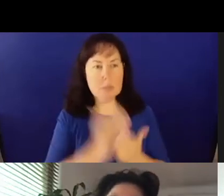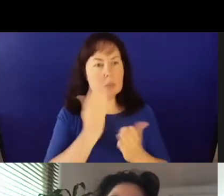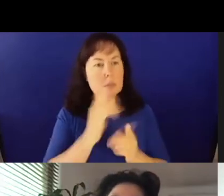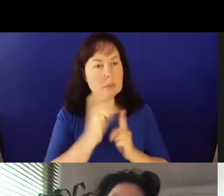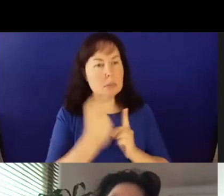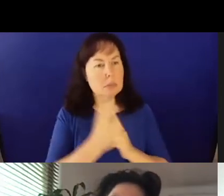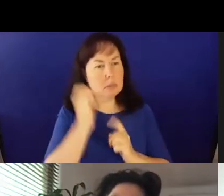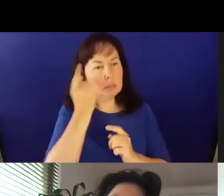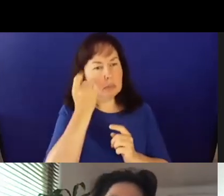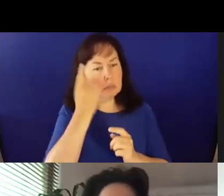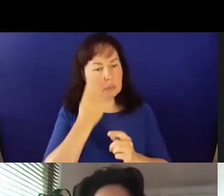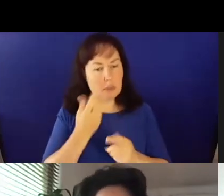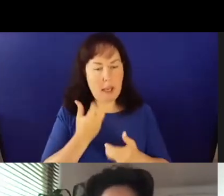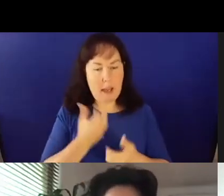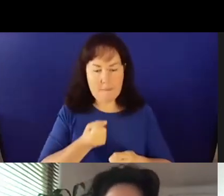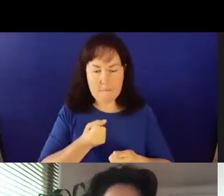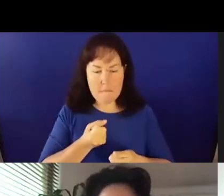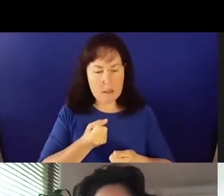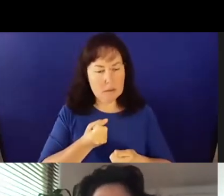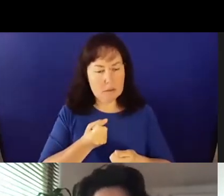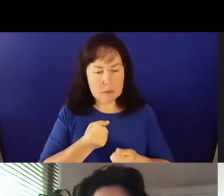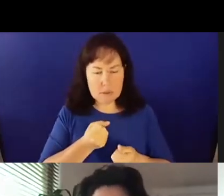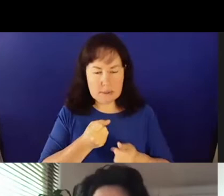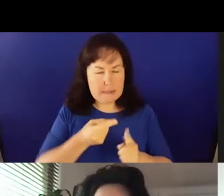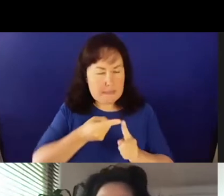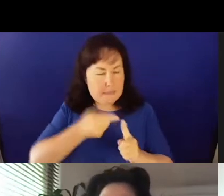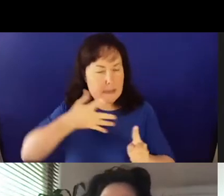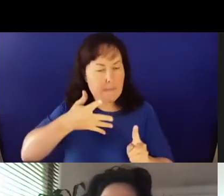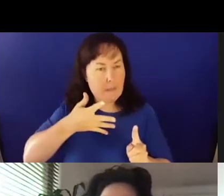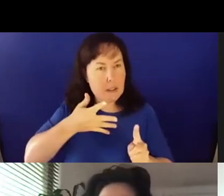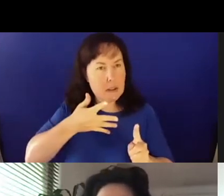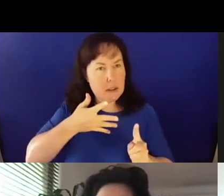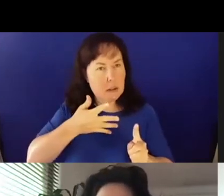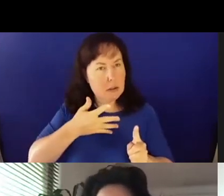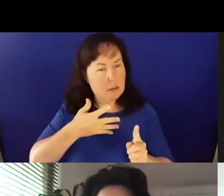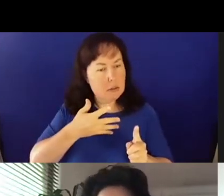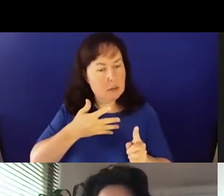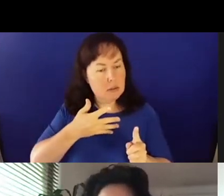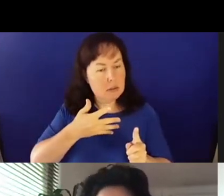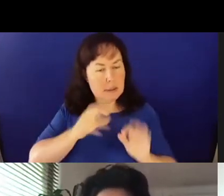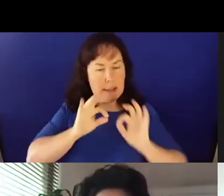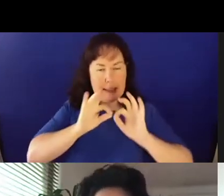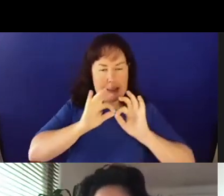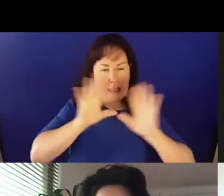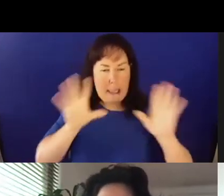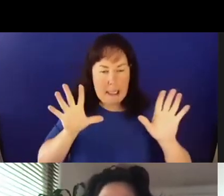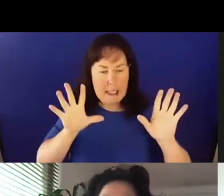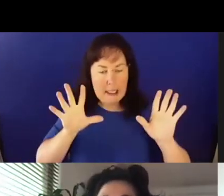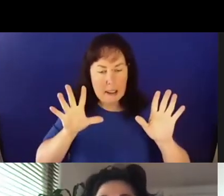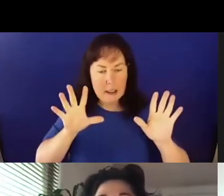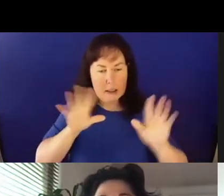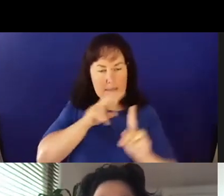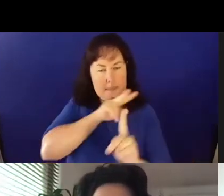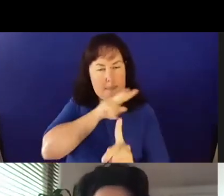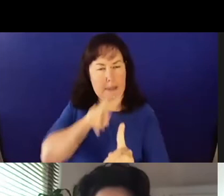hesitant to say don't do anything we've done before, because if you are coming in with real clarity of your voice and your experience, your